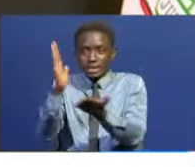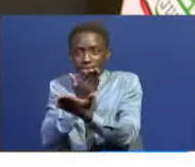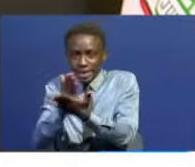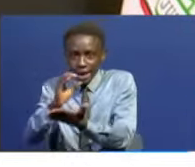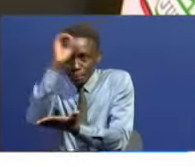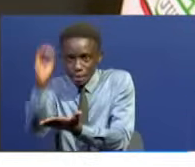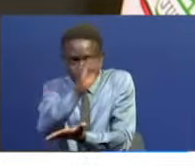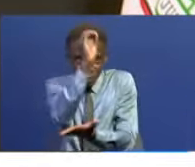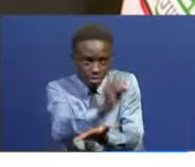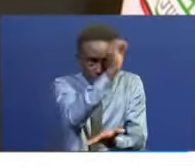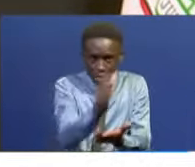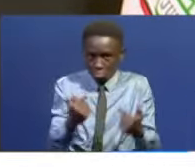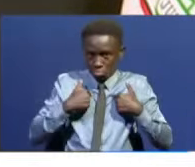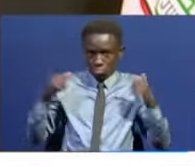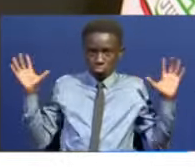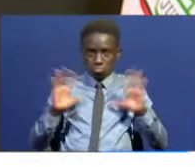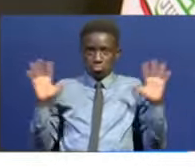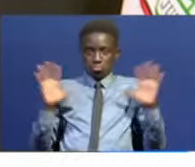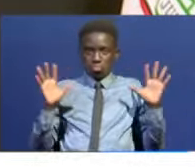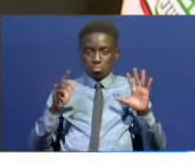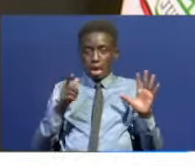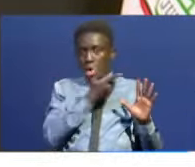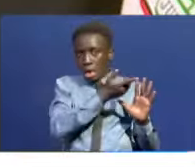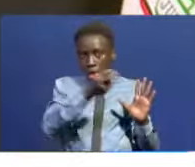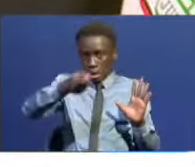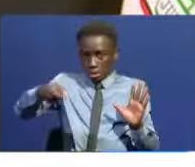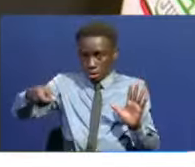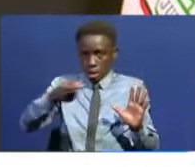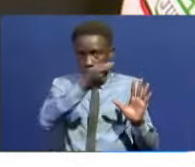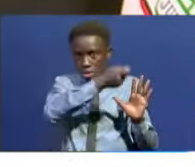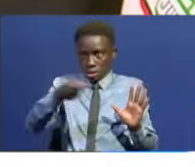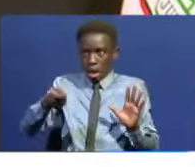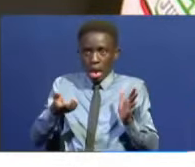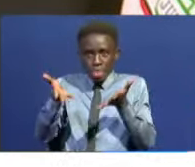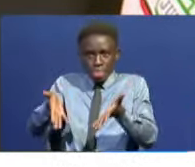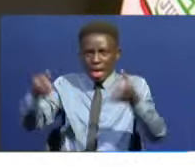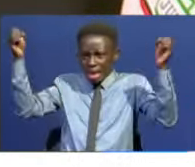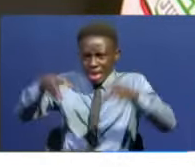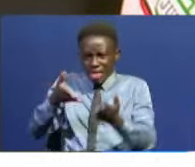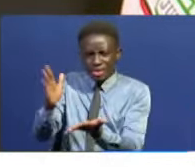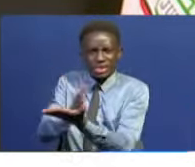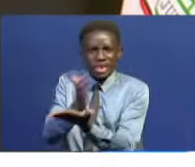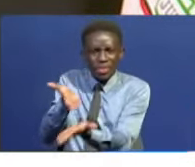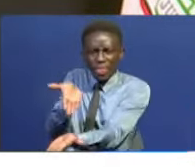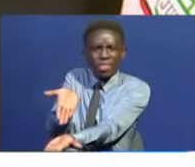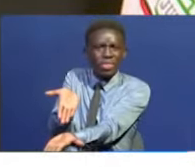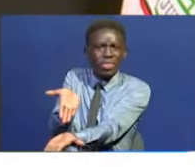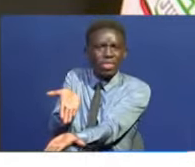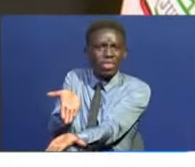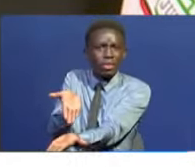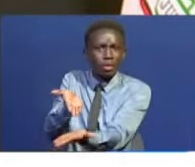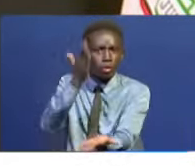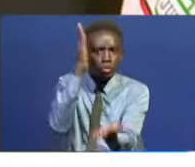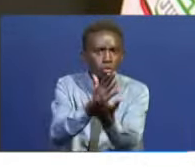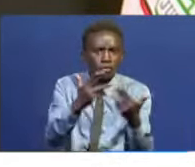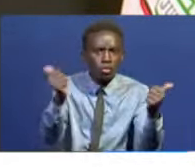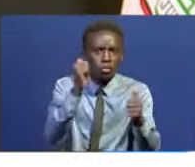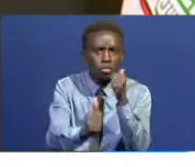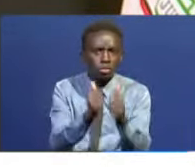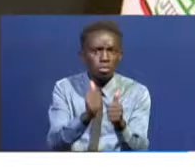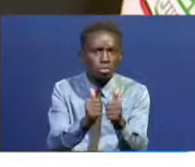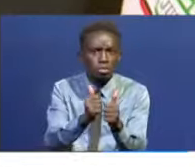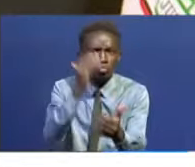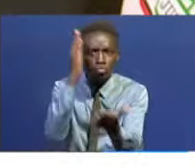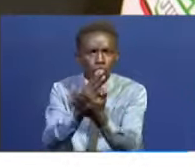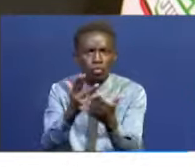did. He signed the agreements, sharing Kenya. It's here, it's being shared. True or false? True